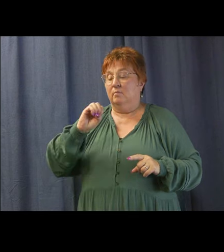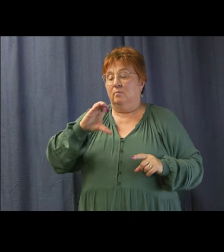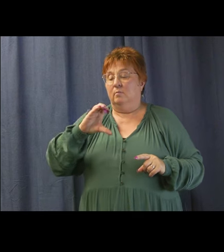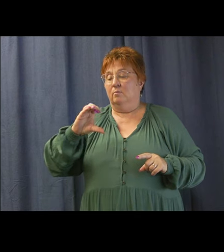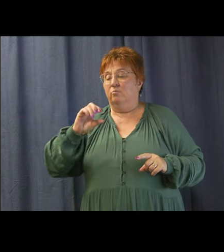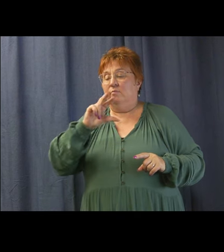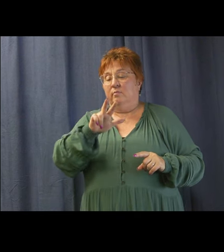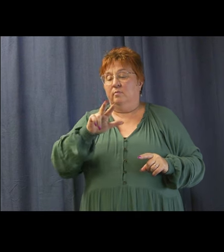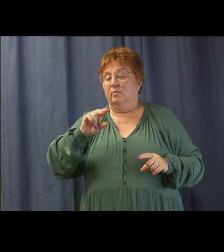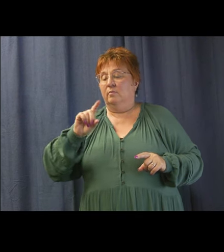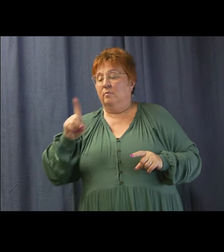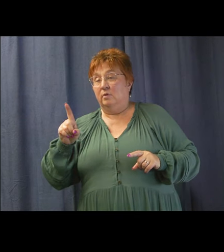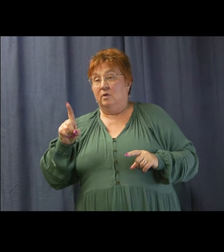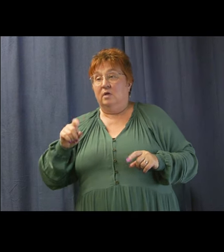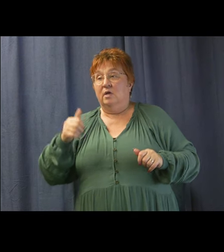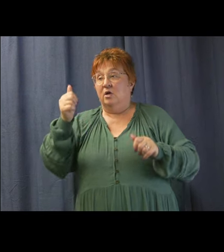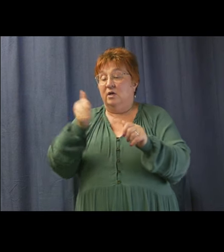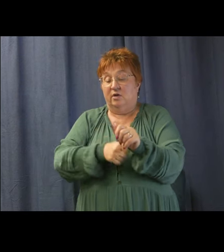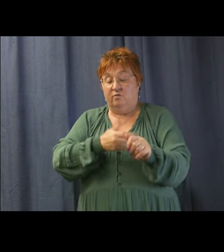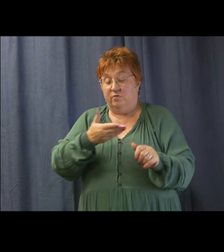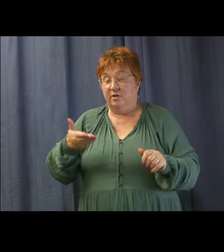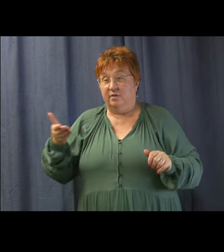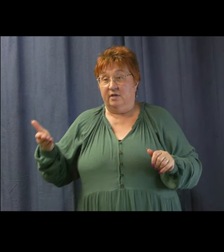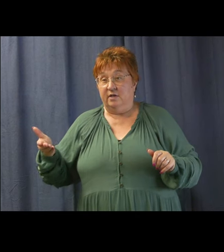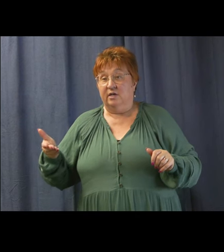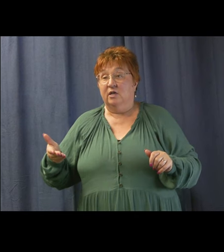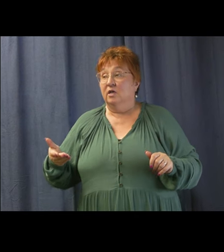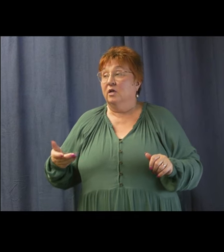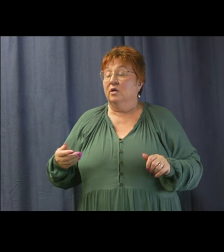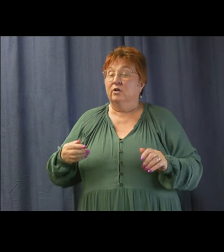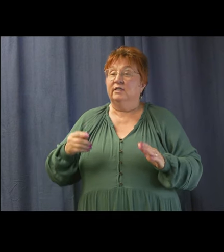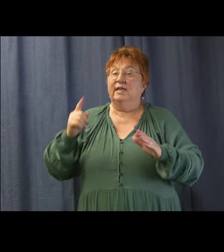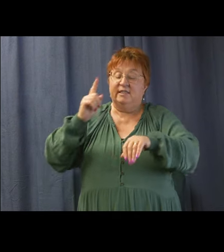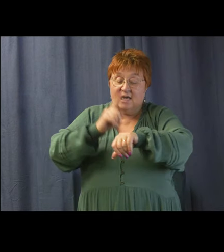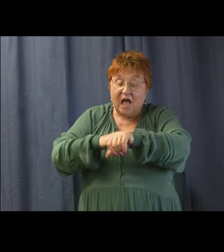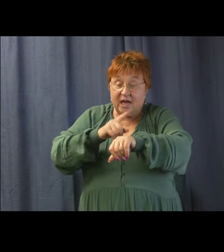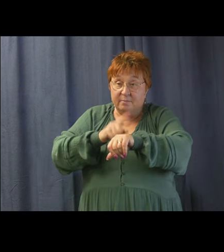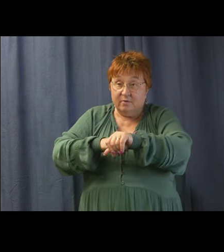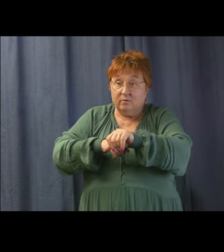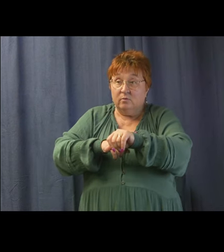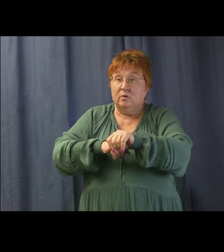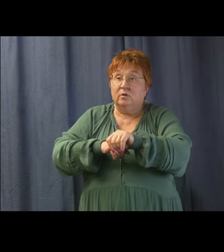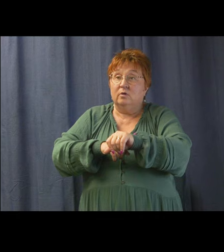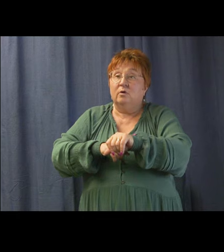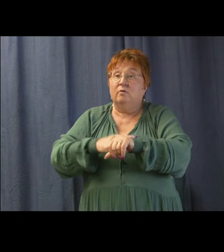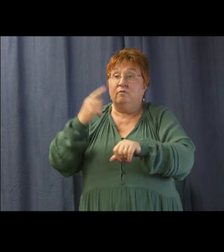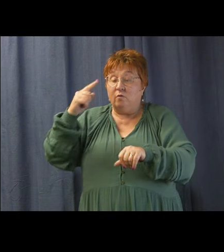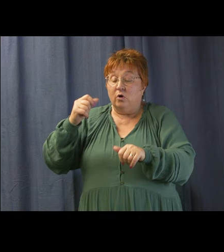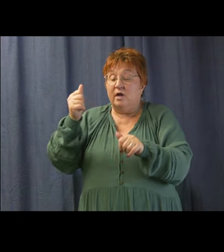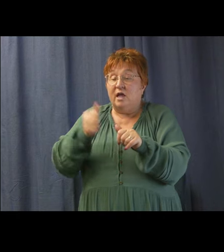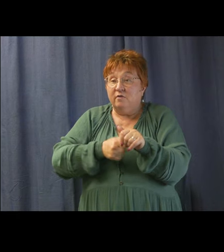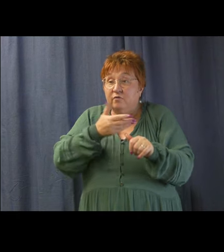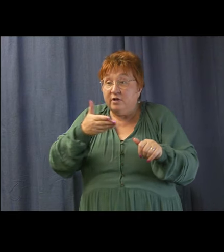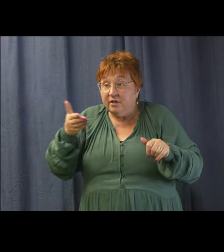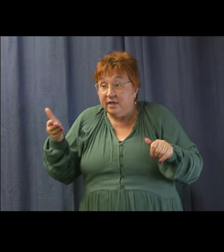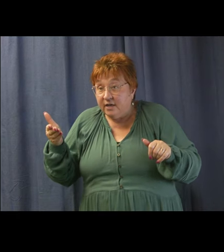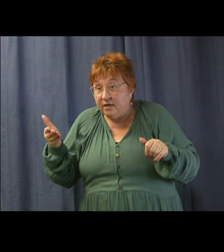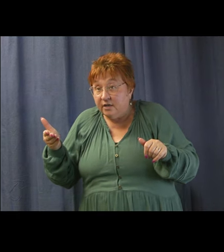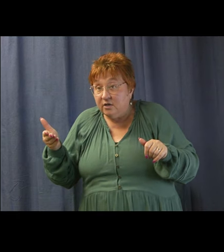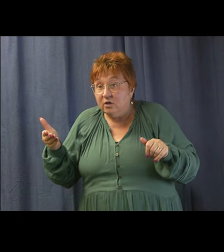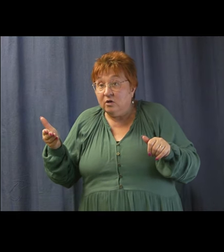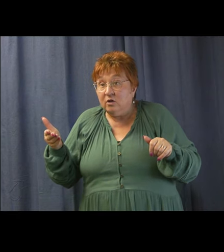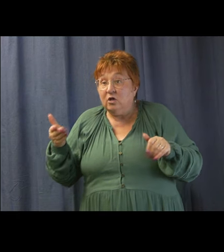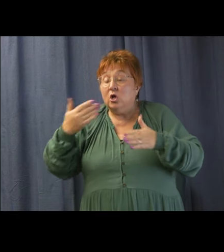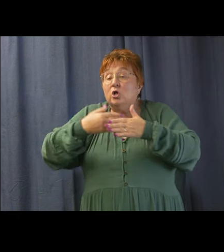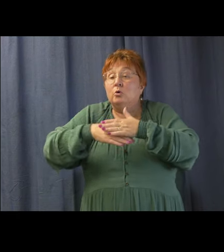Ecclesiastes 3:1, to everything there is a season and there's a time to what? That means